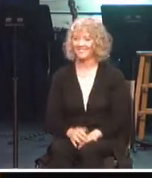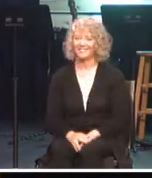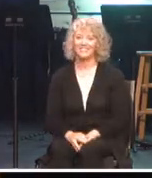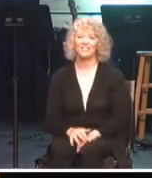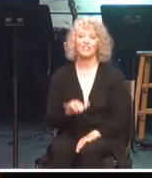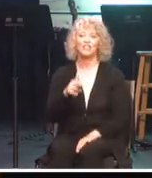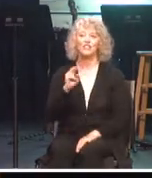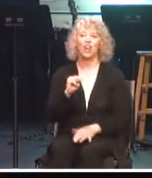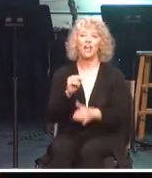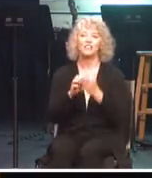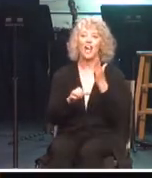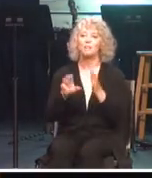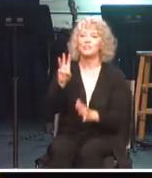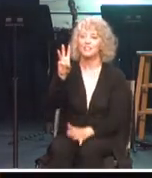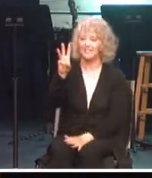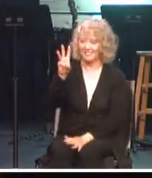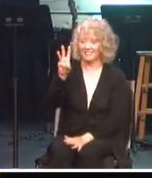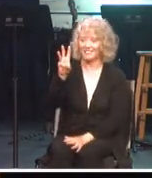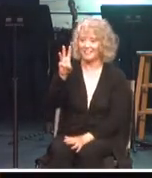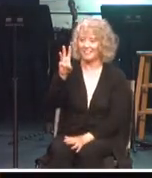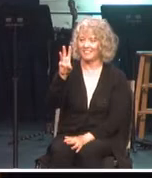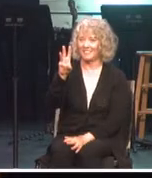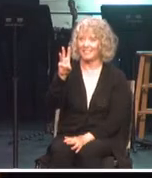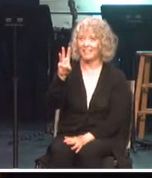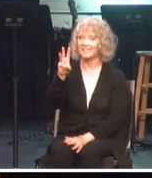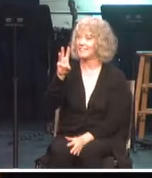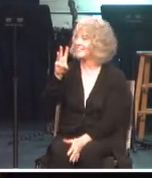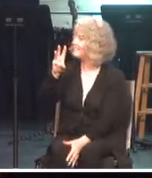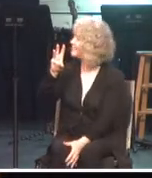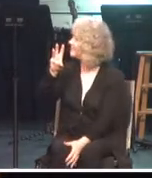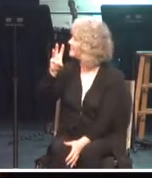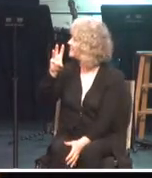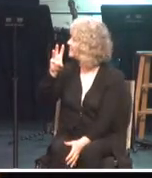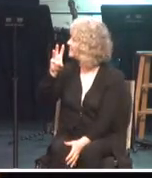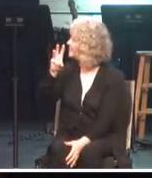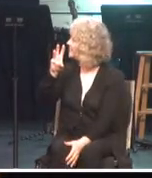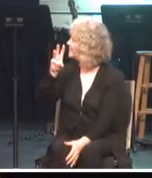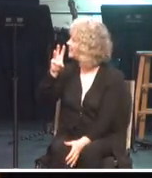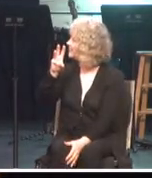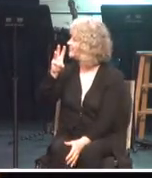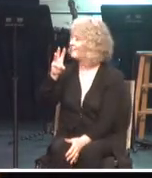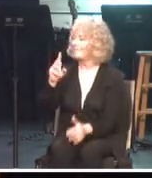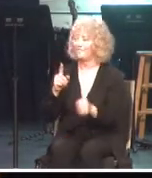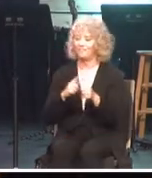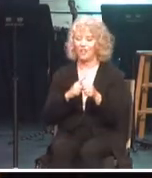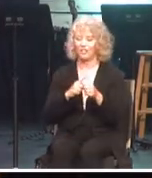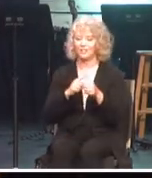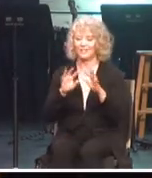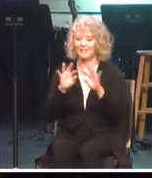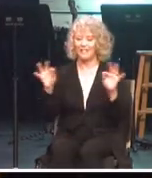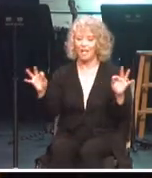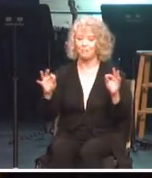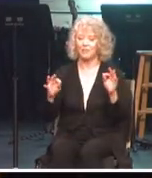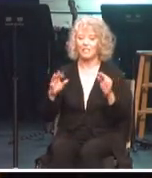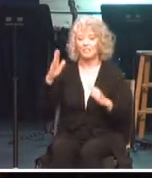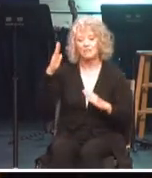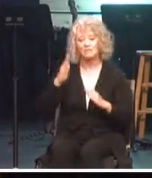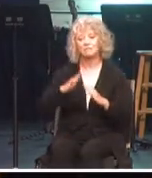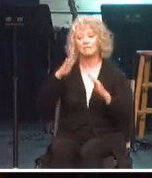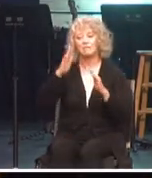All right, John chapter 6. And as you're turning there, let me begin with this statement. This statement, the most important